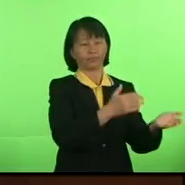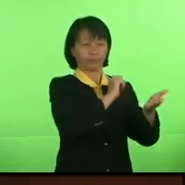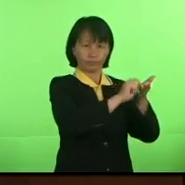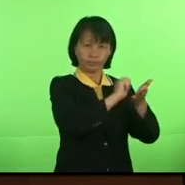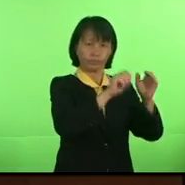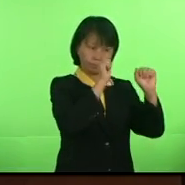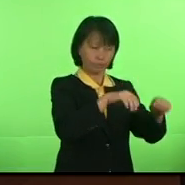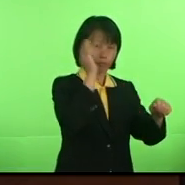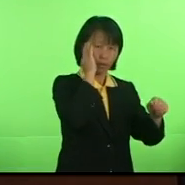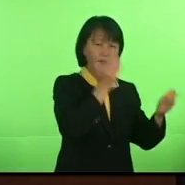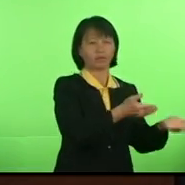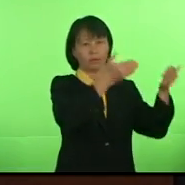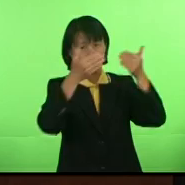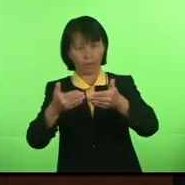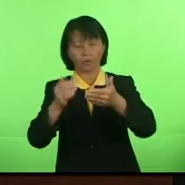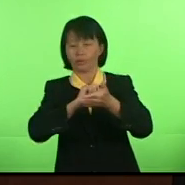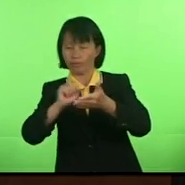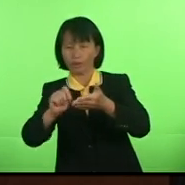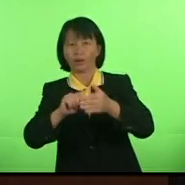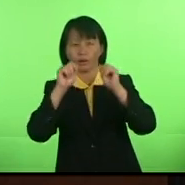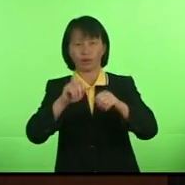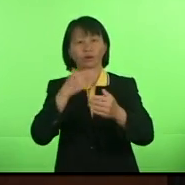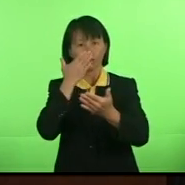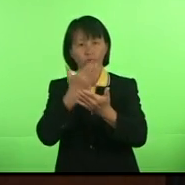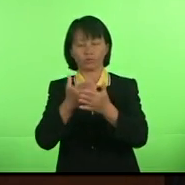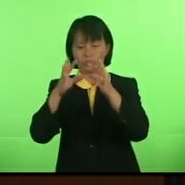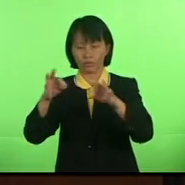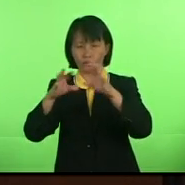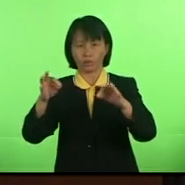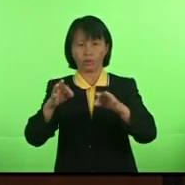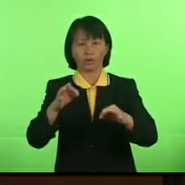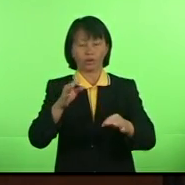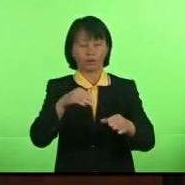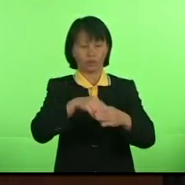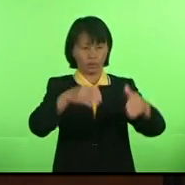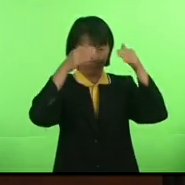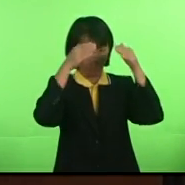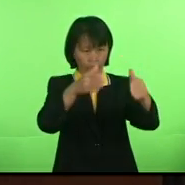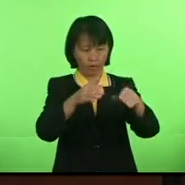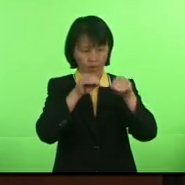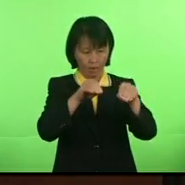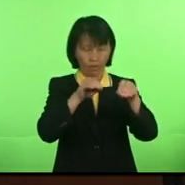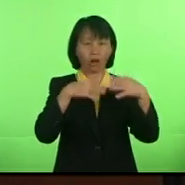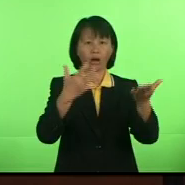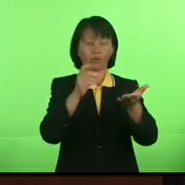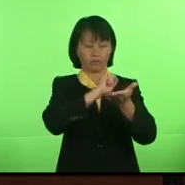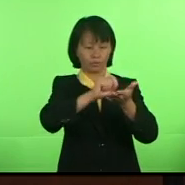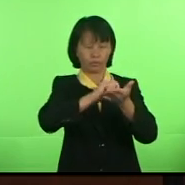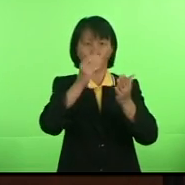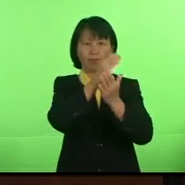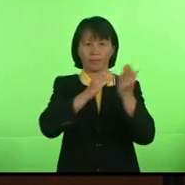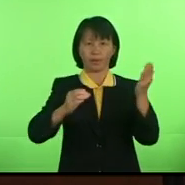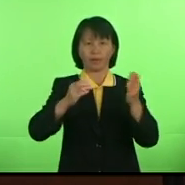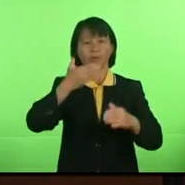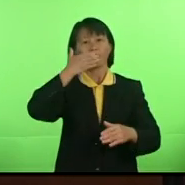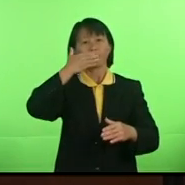stage and know how to write good sentences. It will focus on teaching you how to write paragraphs as well. The